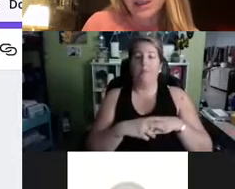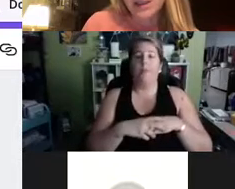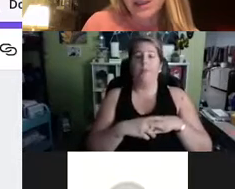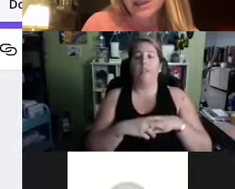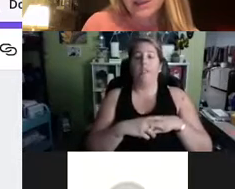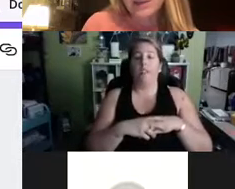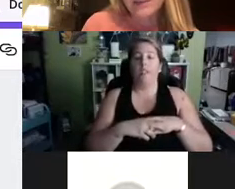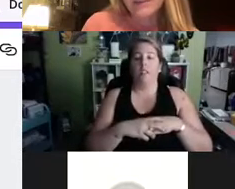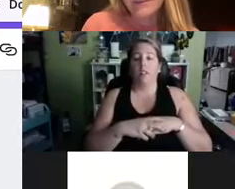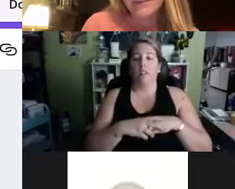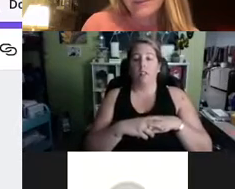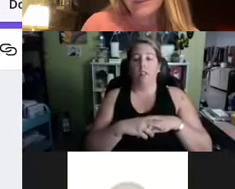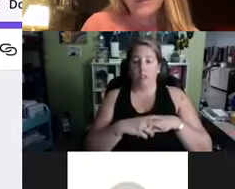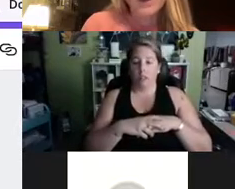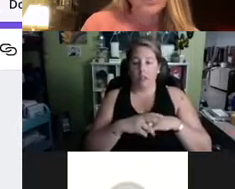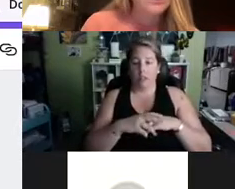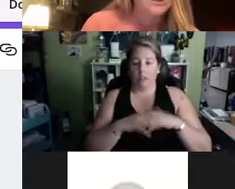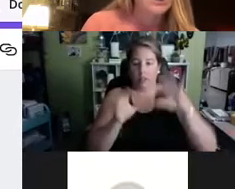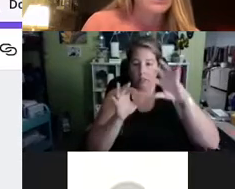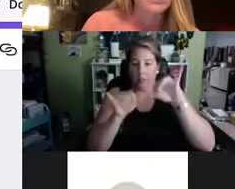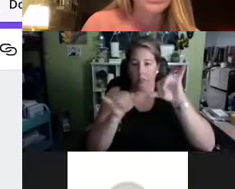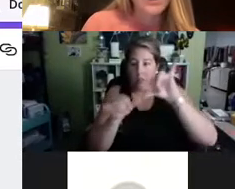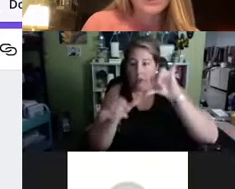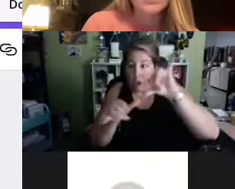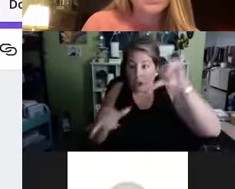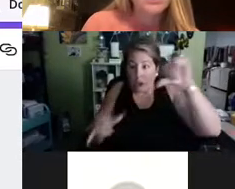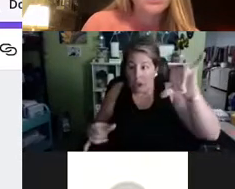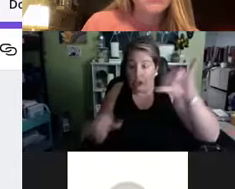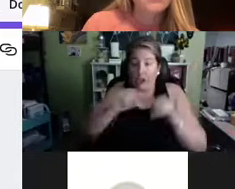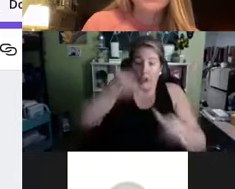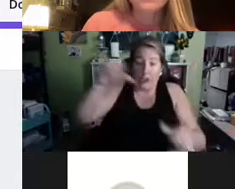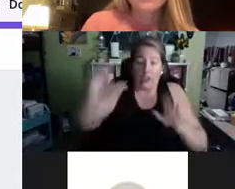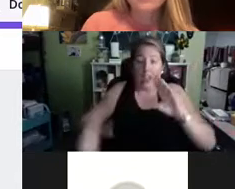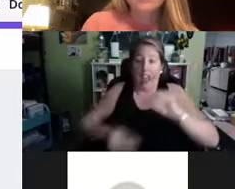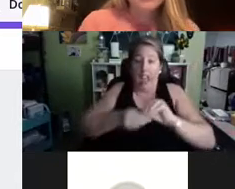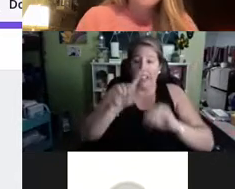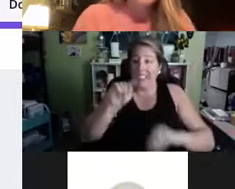to the size. You just add in your text.